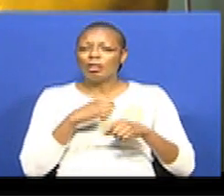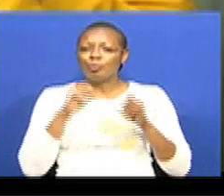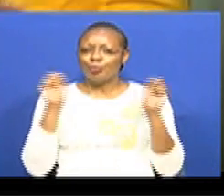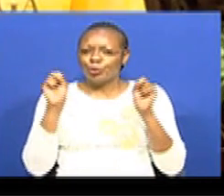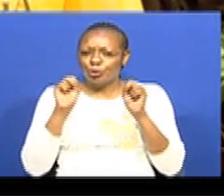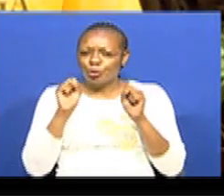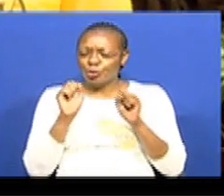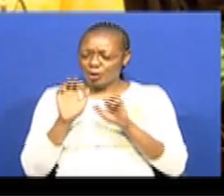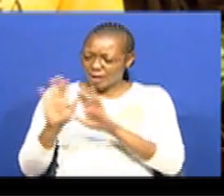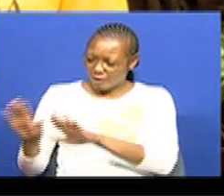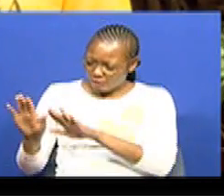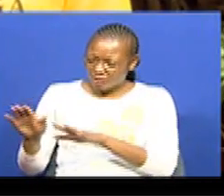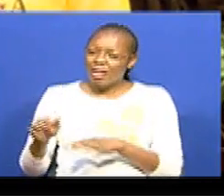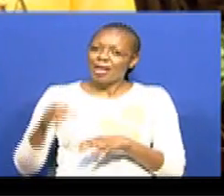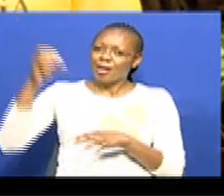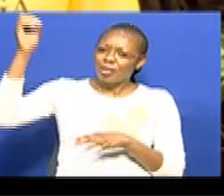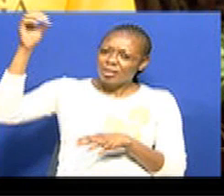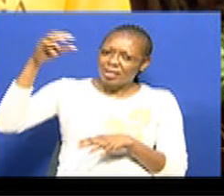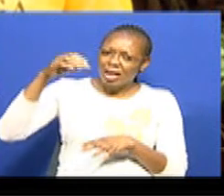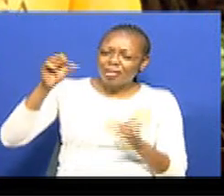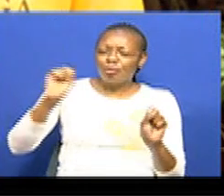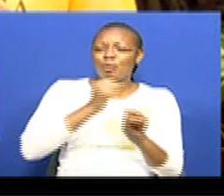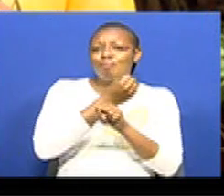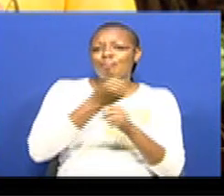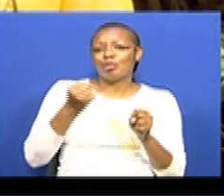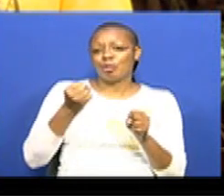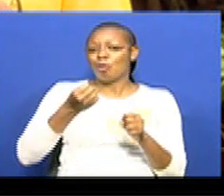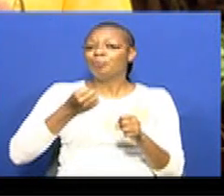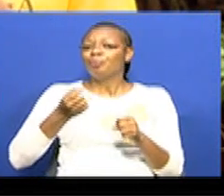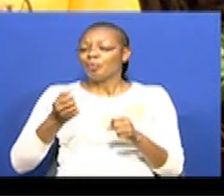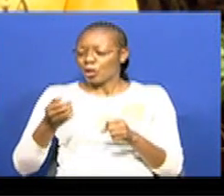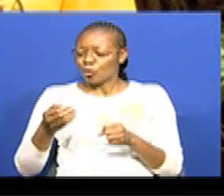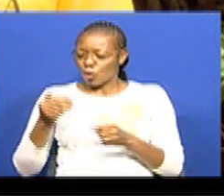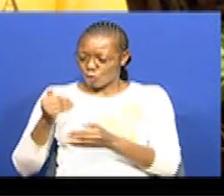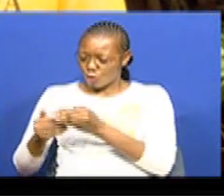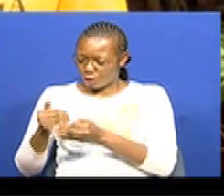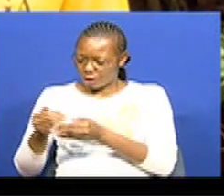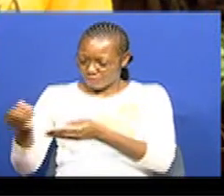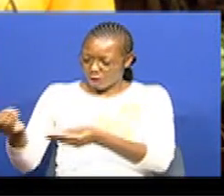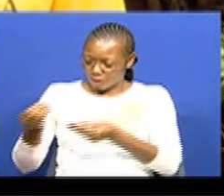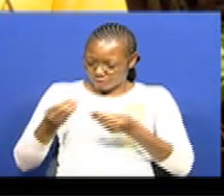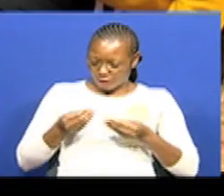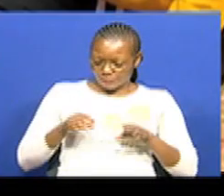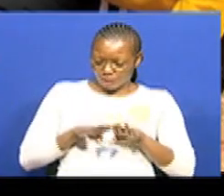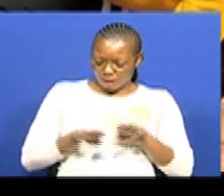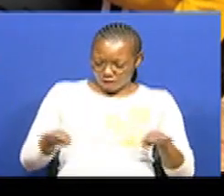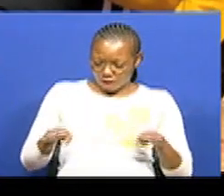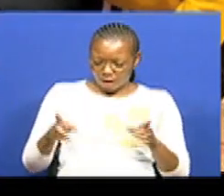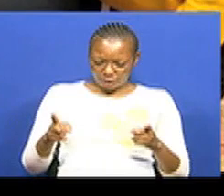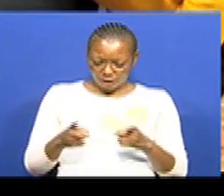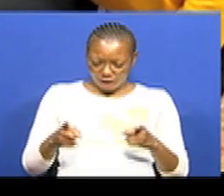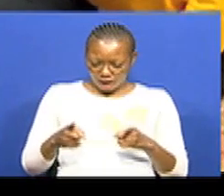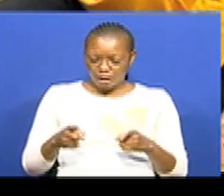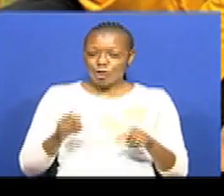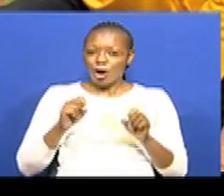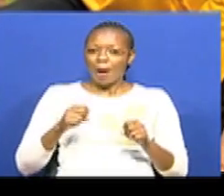used, and enough sunlight. And the other one I was given by my neighbor so that